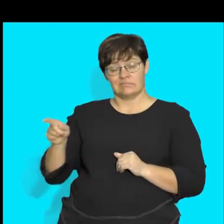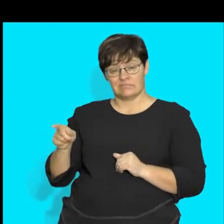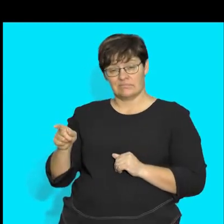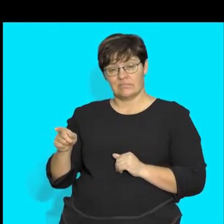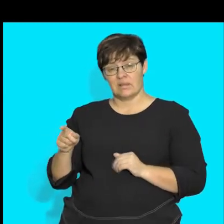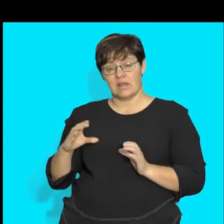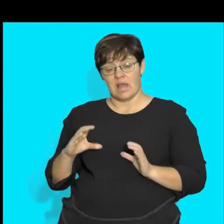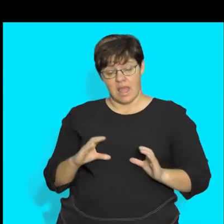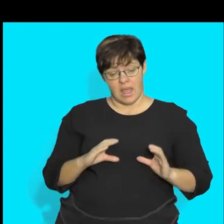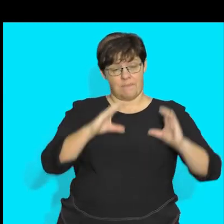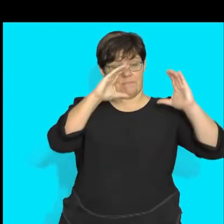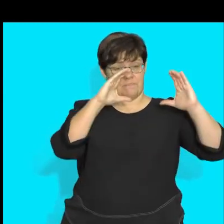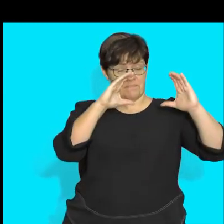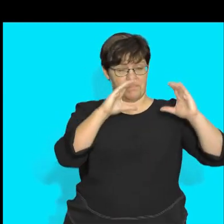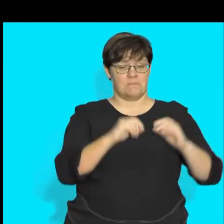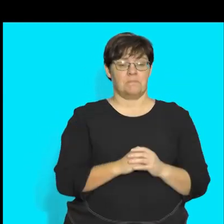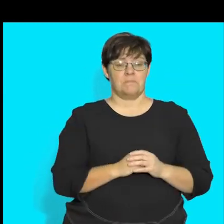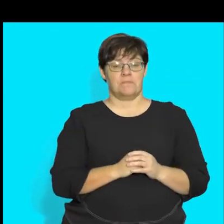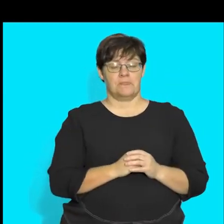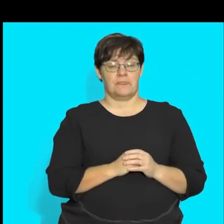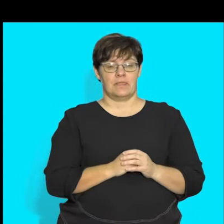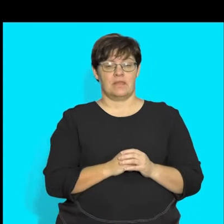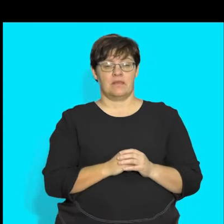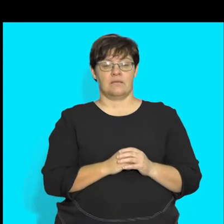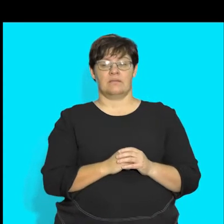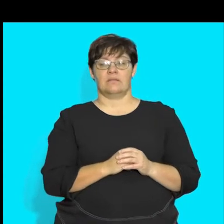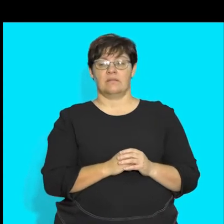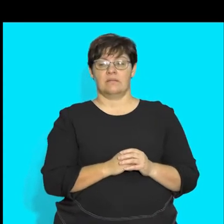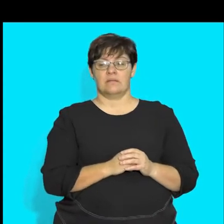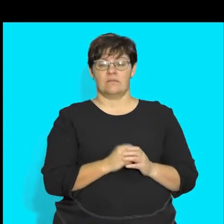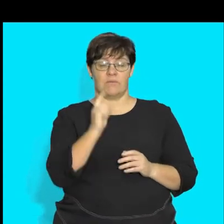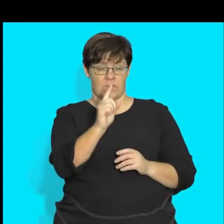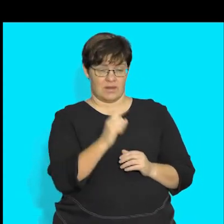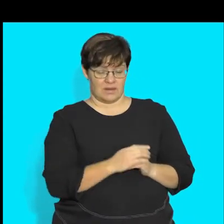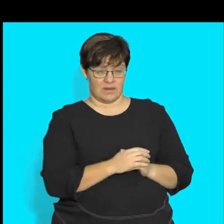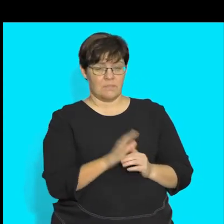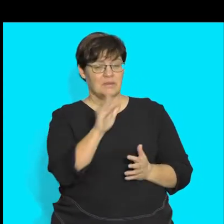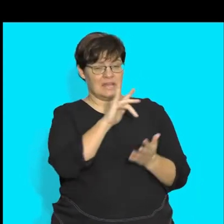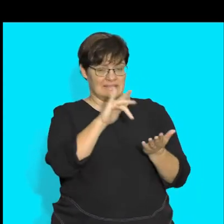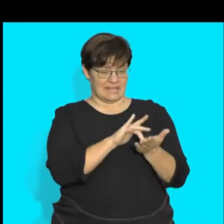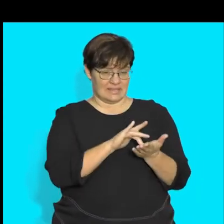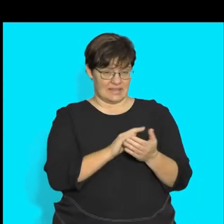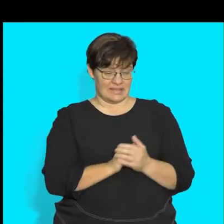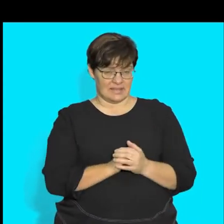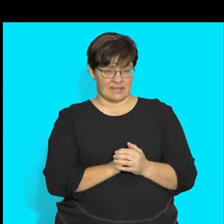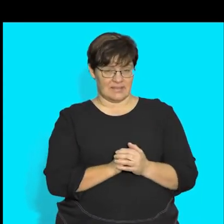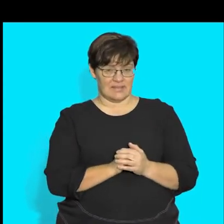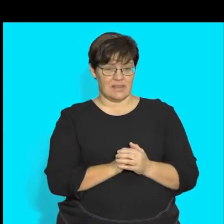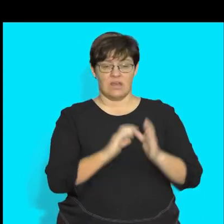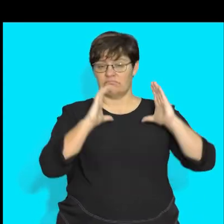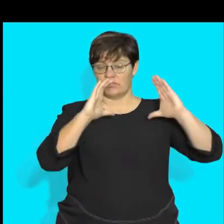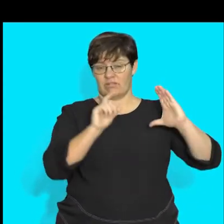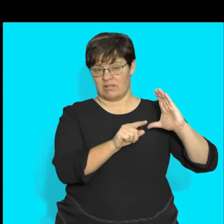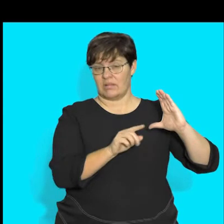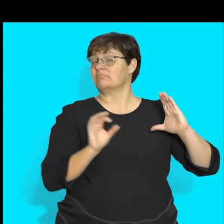This has shifted it up, and so my y value is is going to be 1. That's the center of my